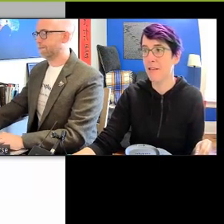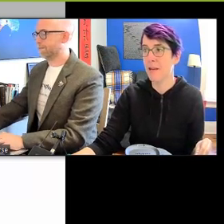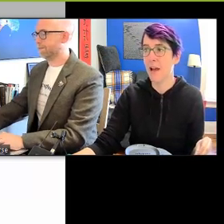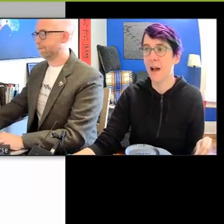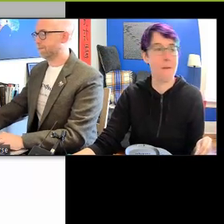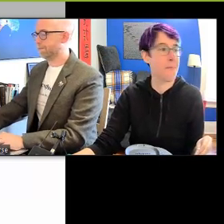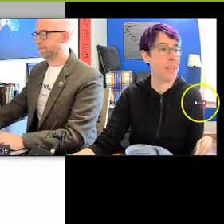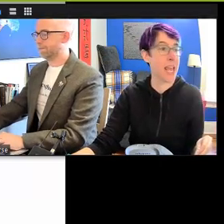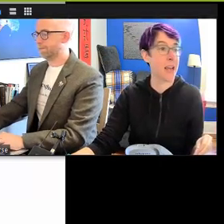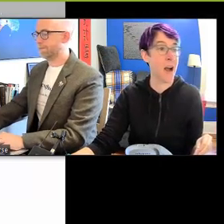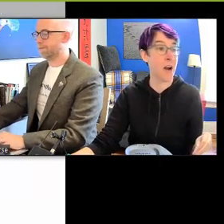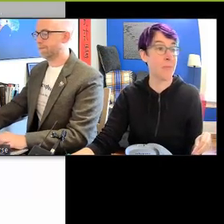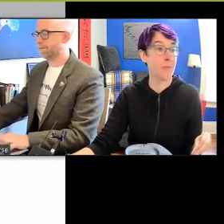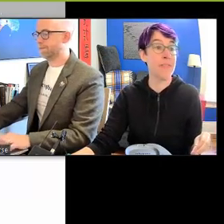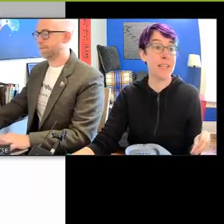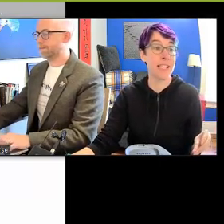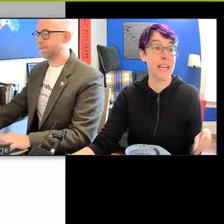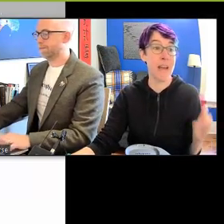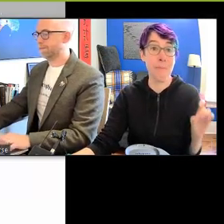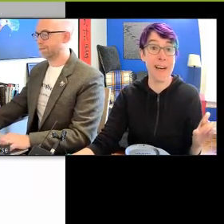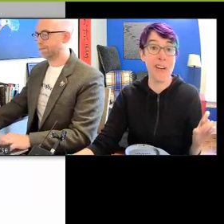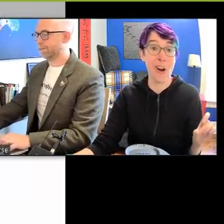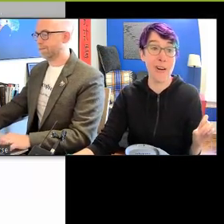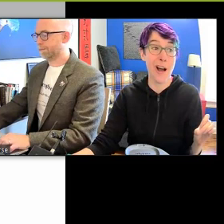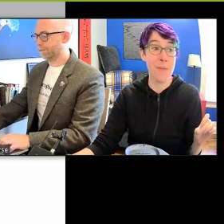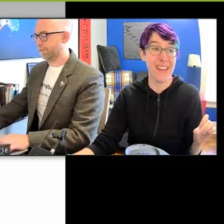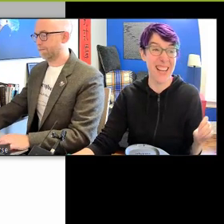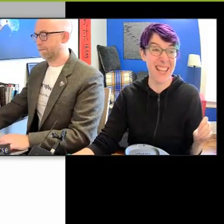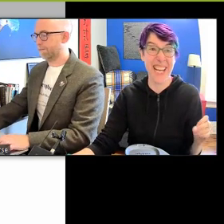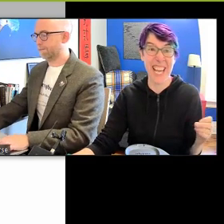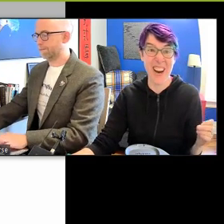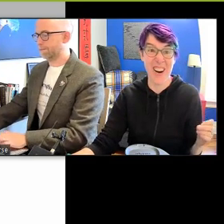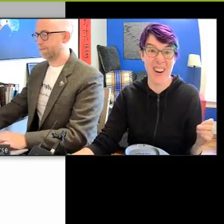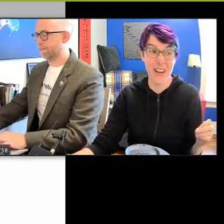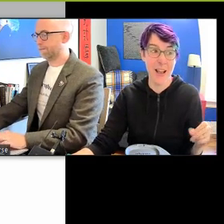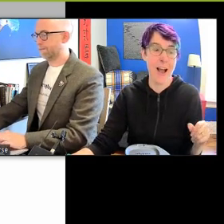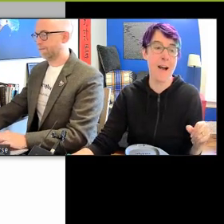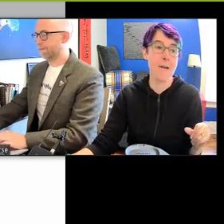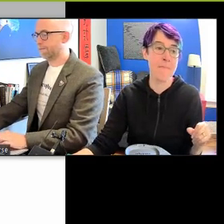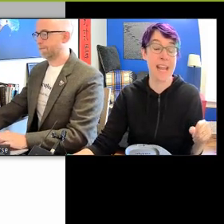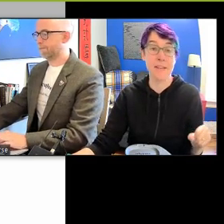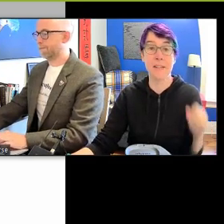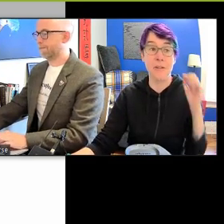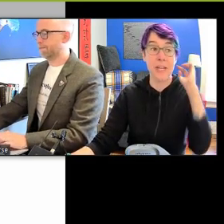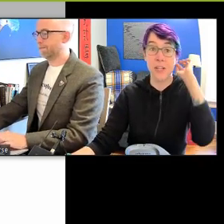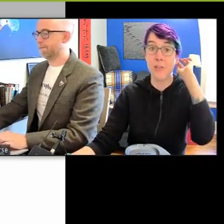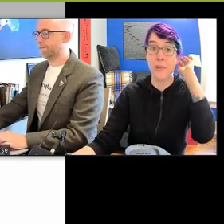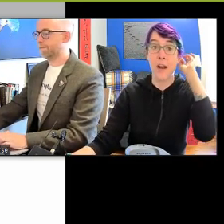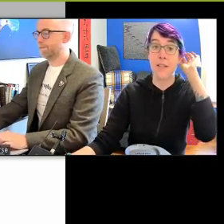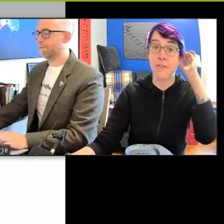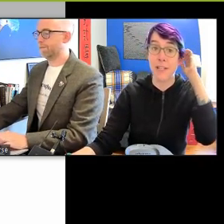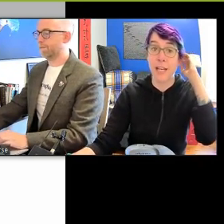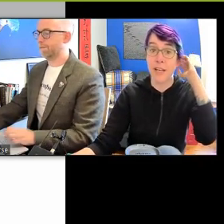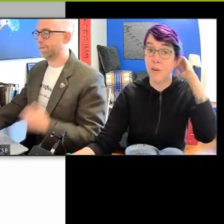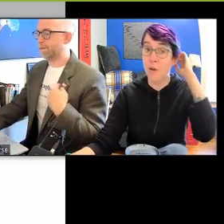mammoths. They are previously pretty darn common to here and to Eurasia. So they